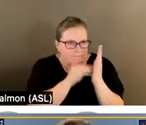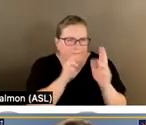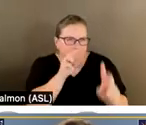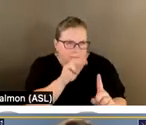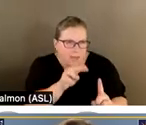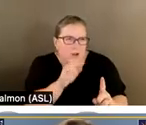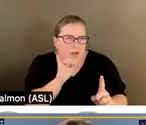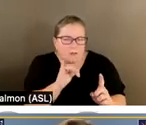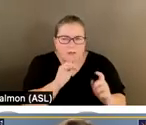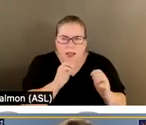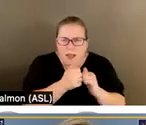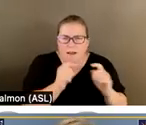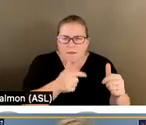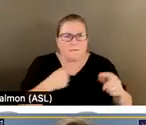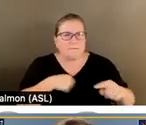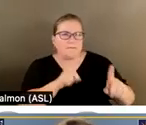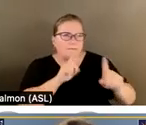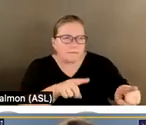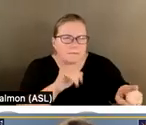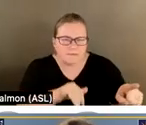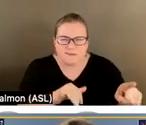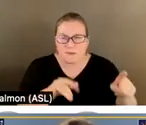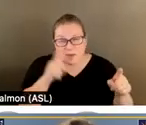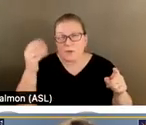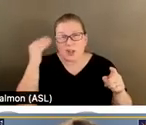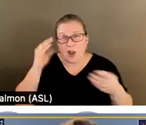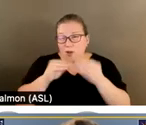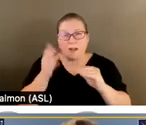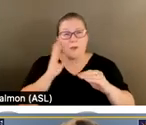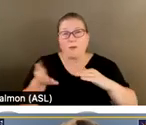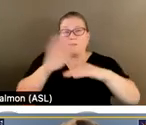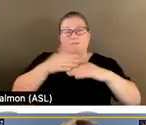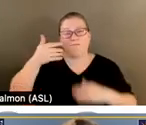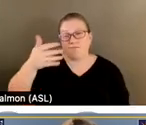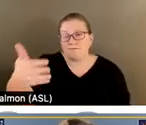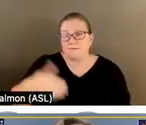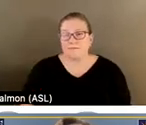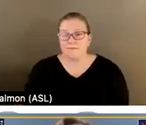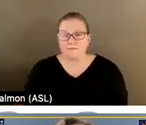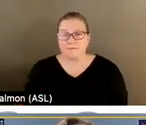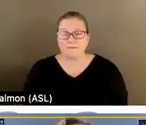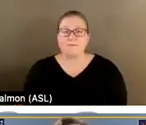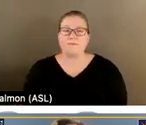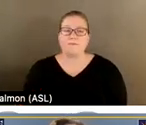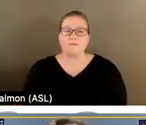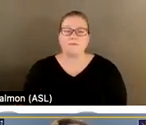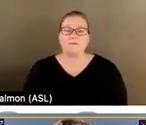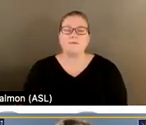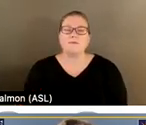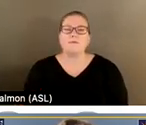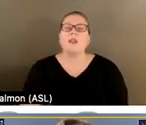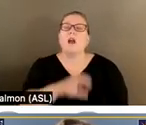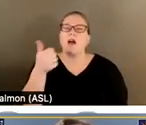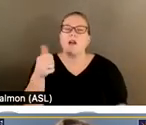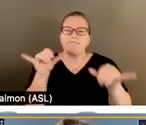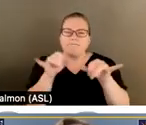we anticipate the volume will increase. Next slide, please. The other thing we really measure is our answer